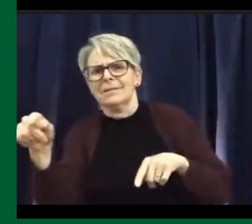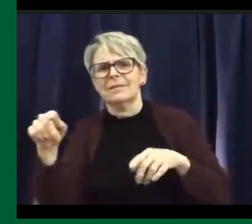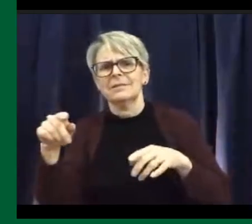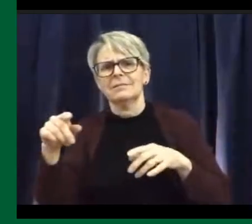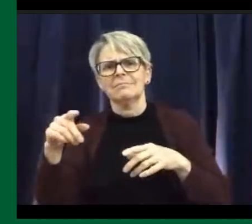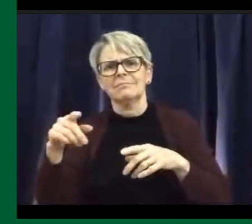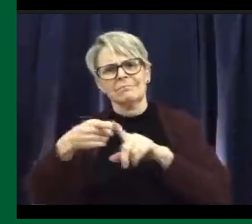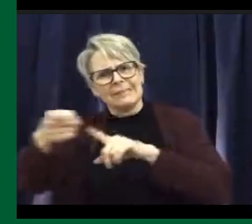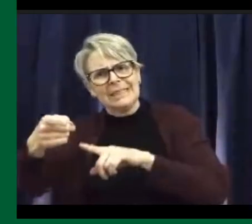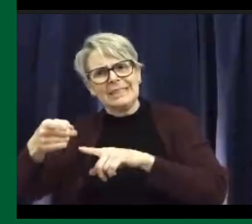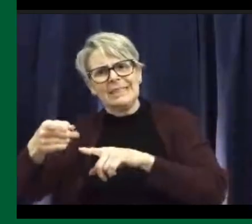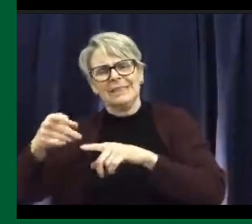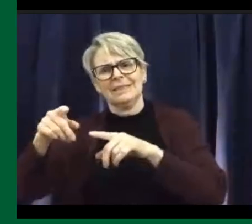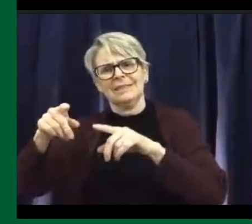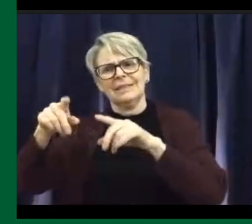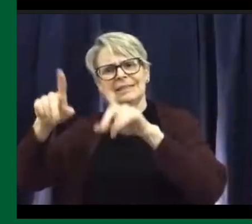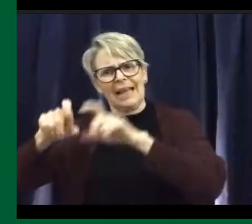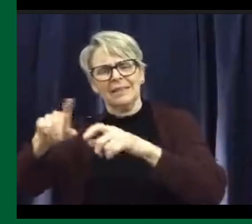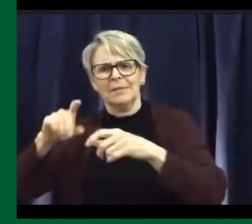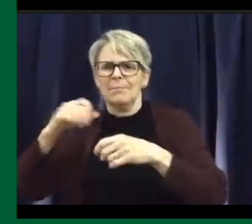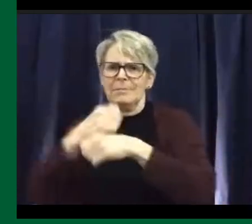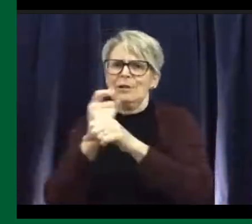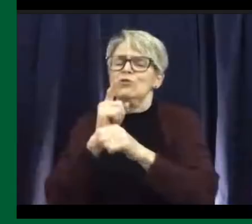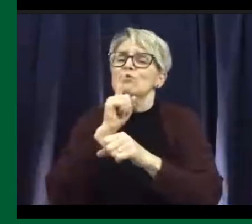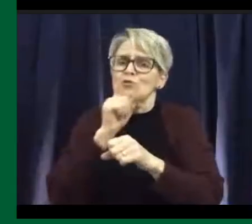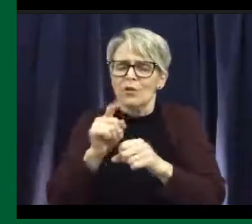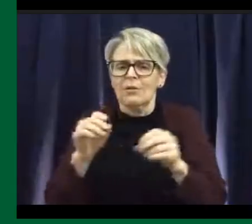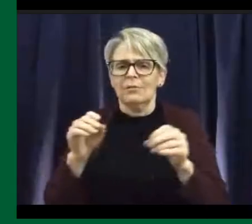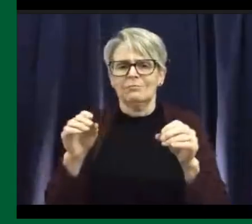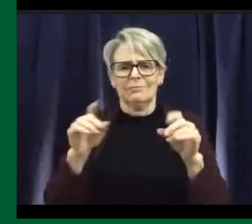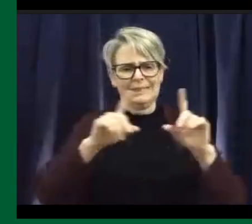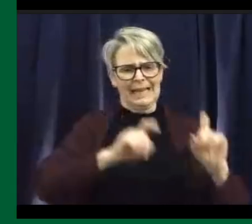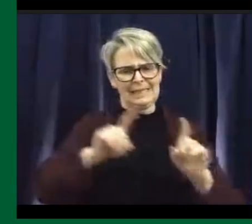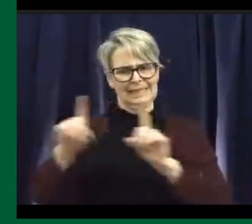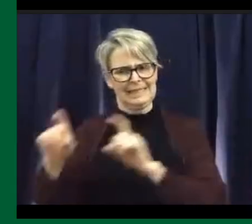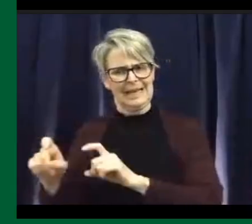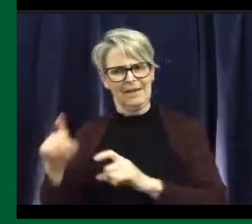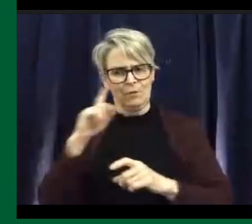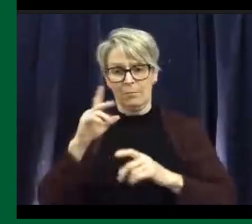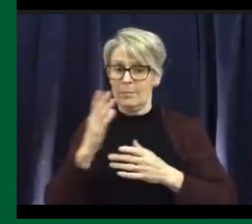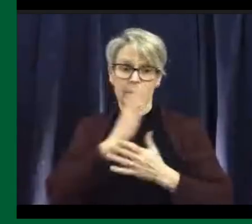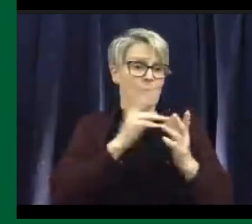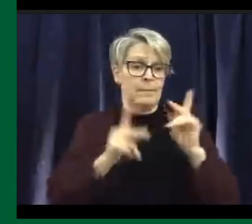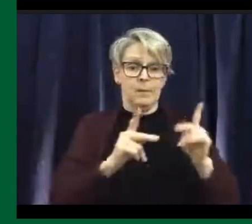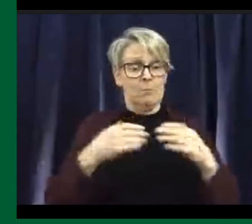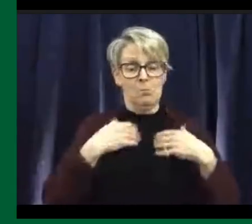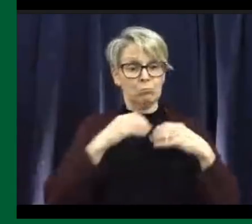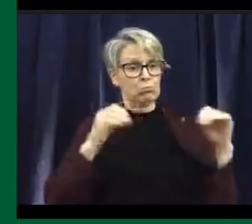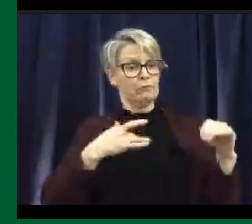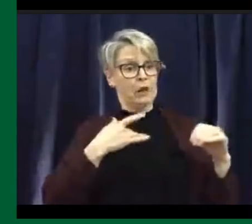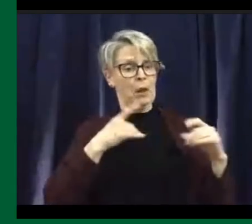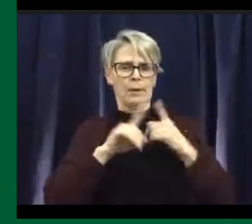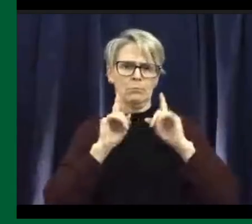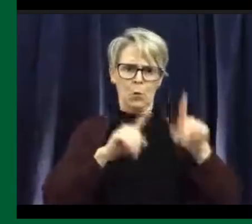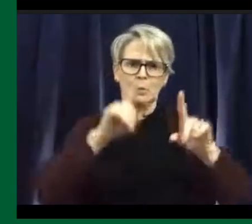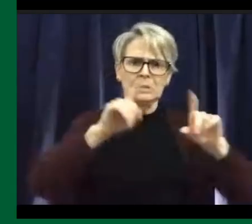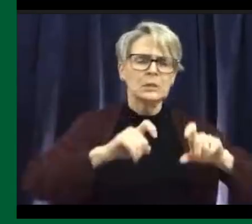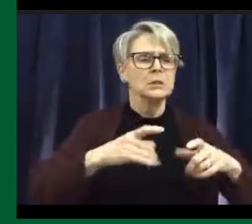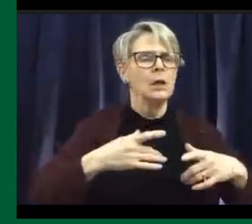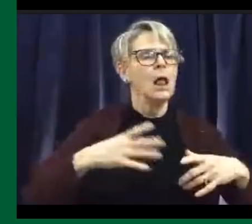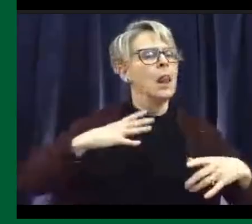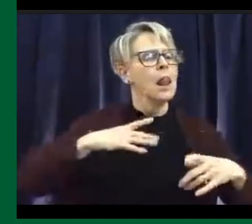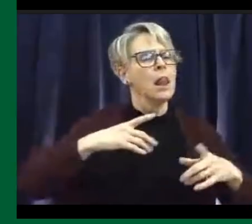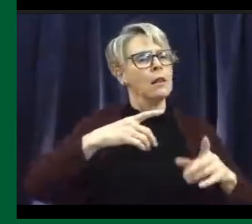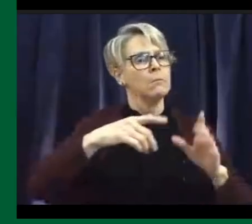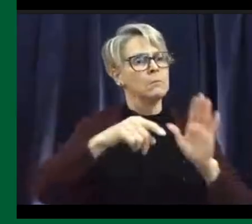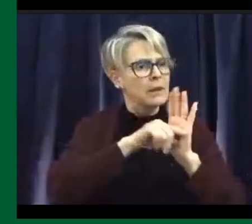testing that will open up testing for people who are also asymptomatic in a more easily accessible way, but also,